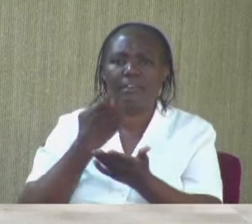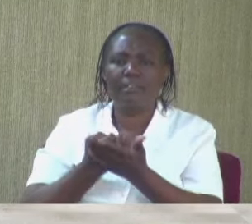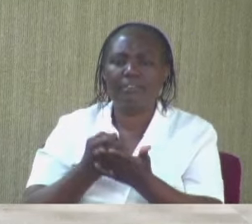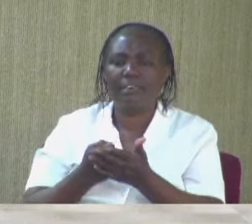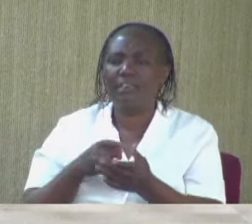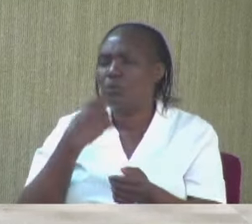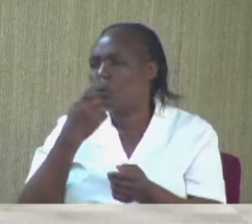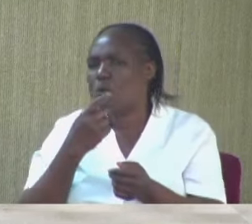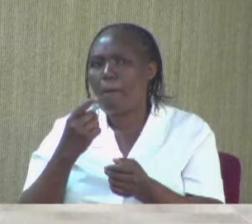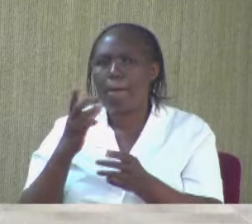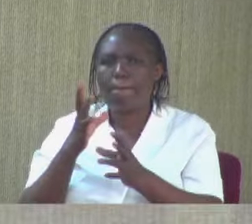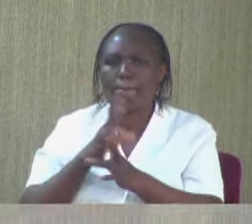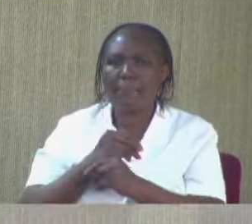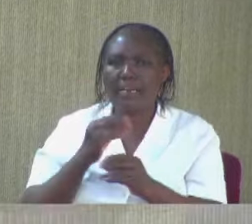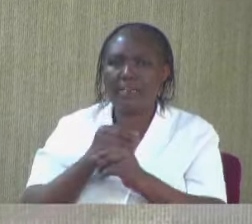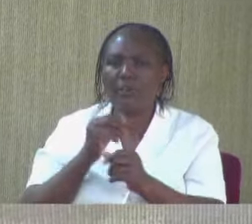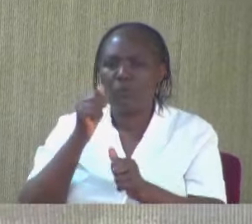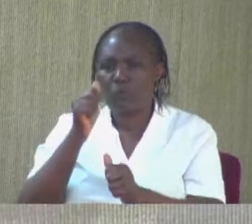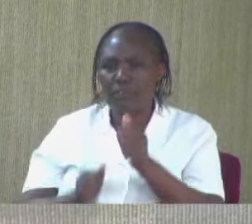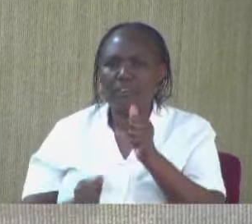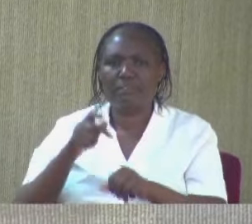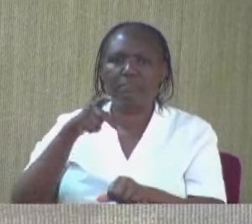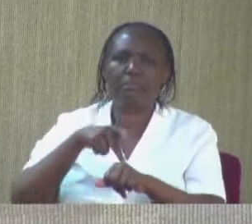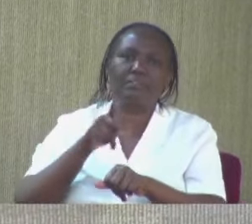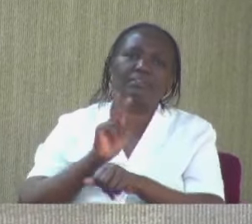Did you catch that?